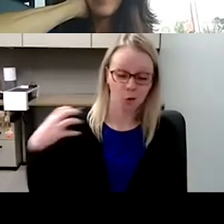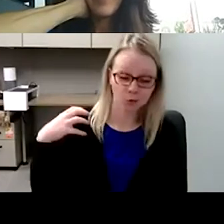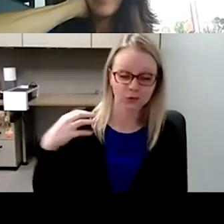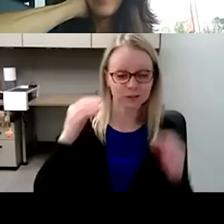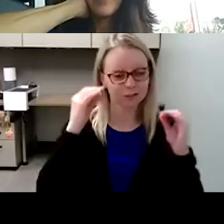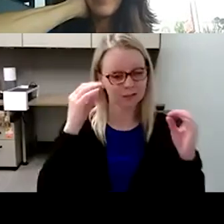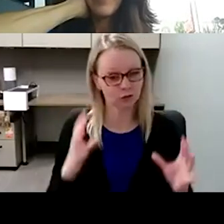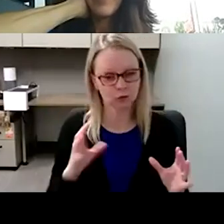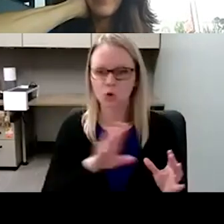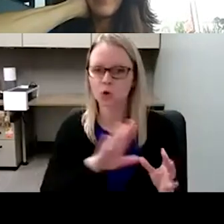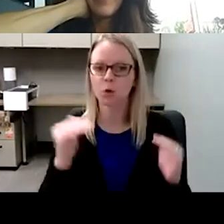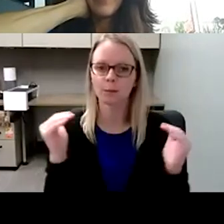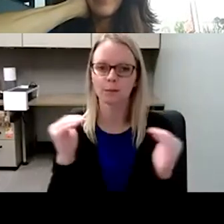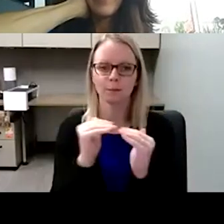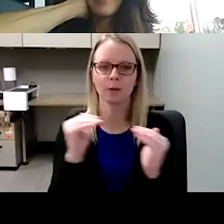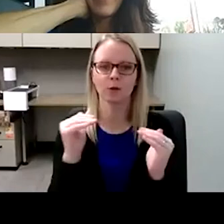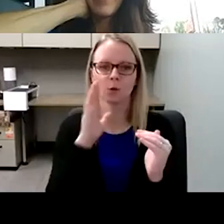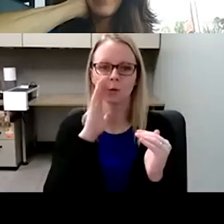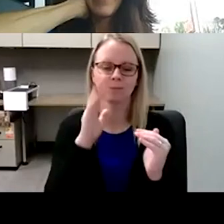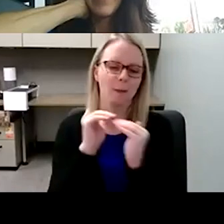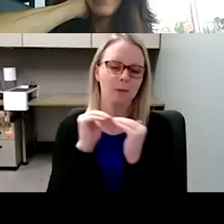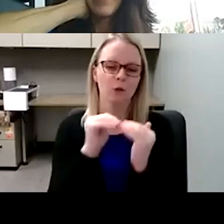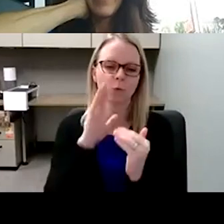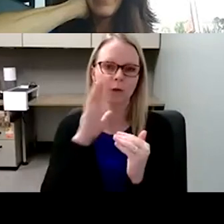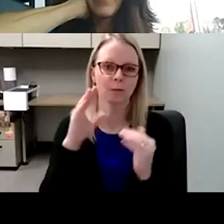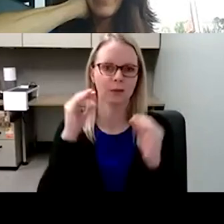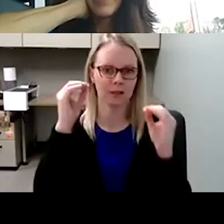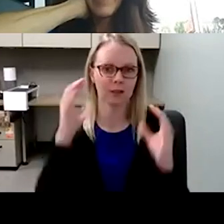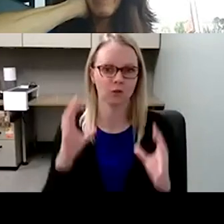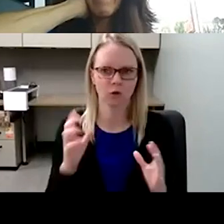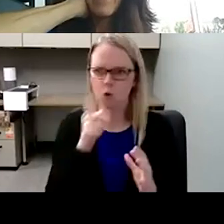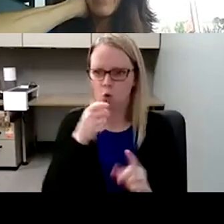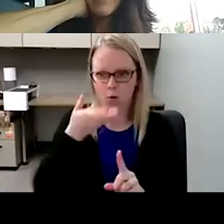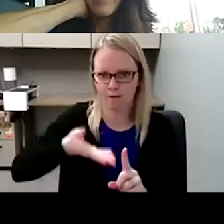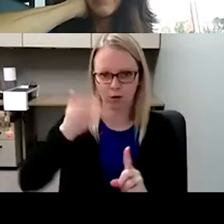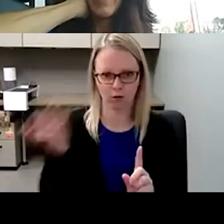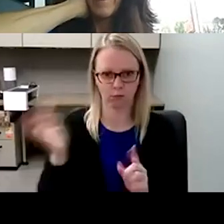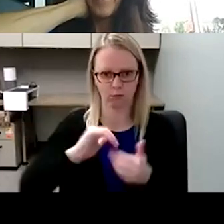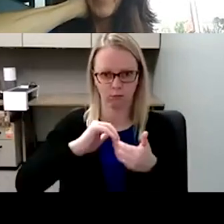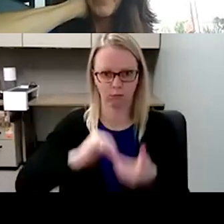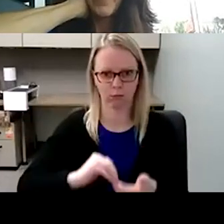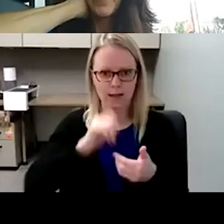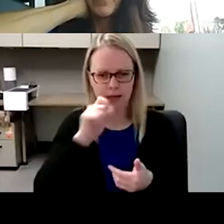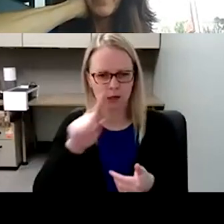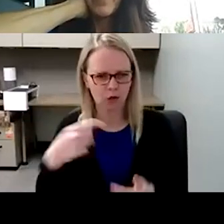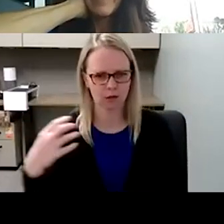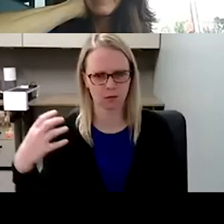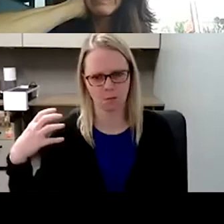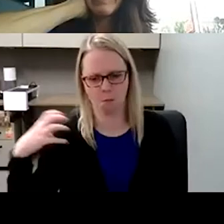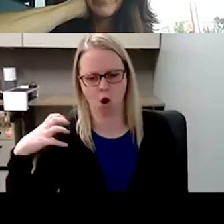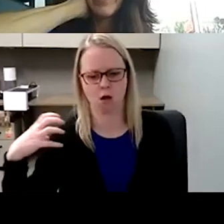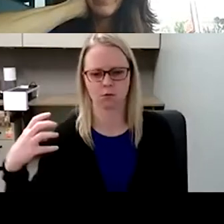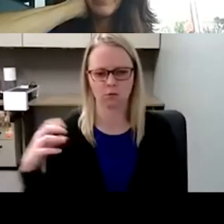peers are teachers, you know, people you collaborate with. So it's no longer just your boss or kind of the upward, you know,